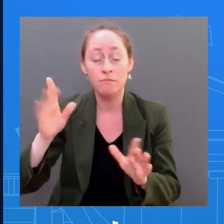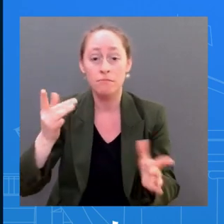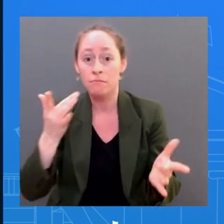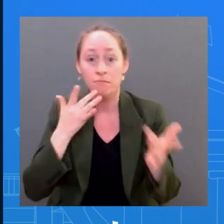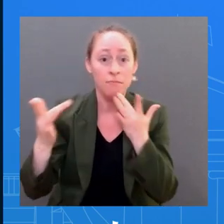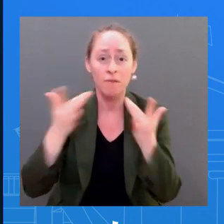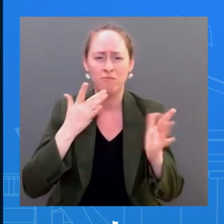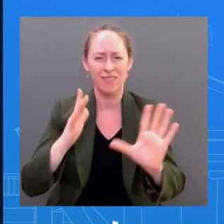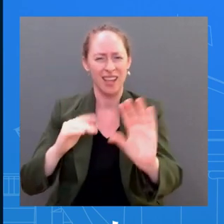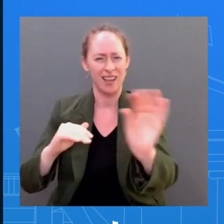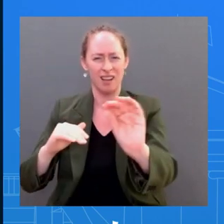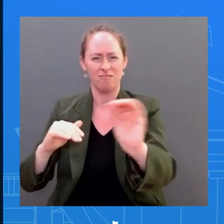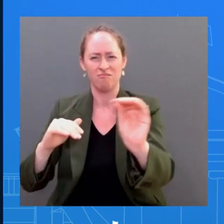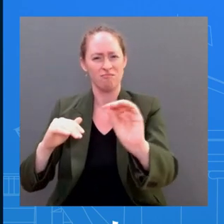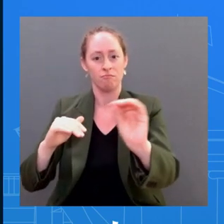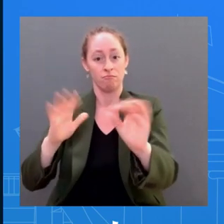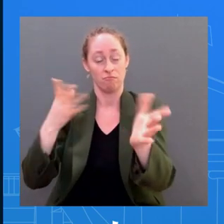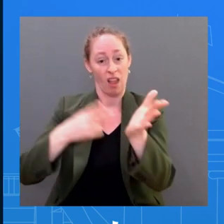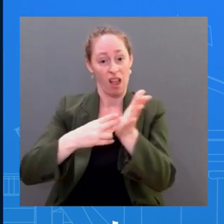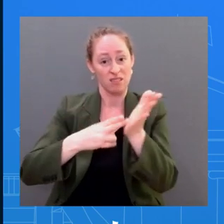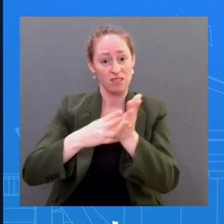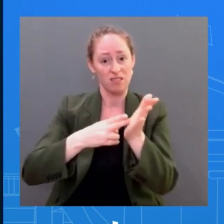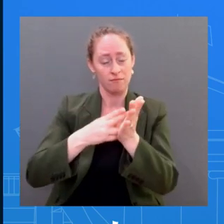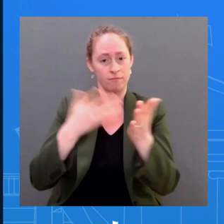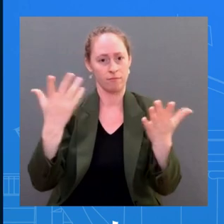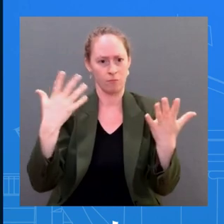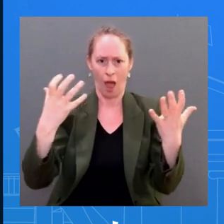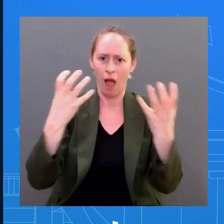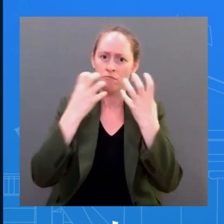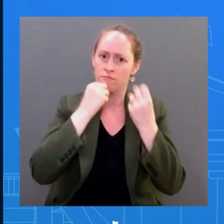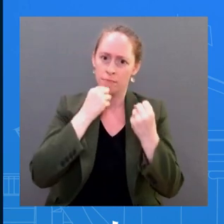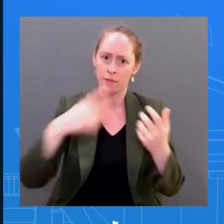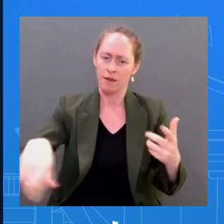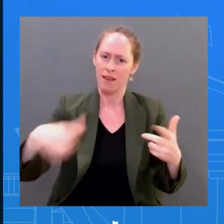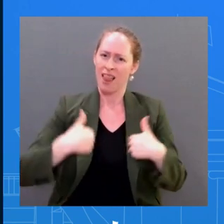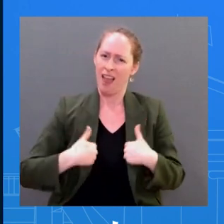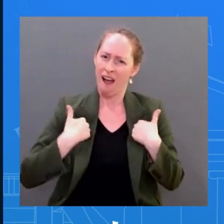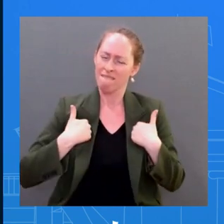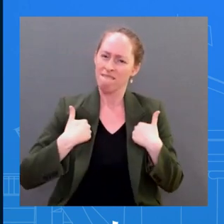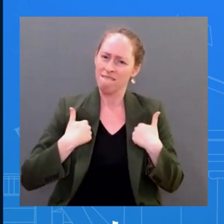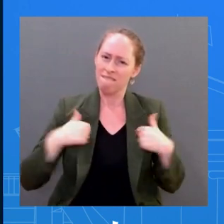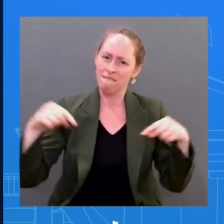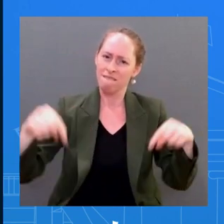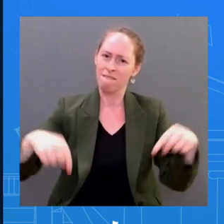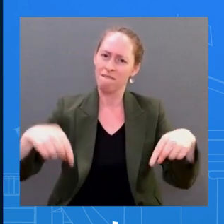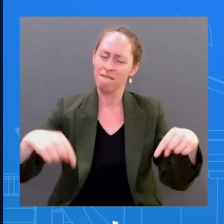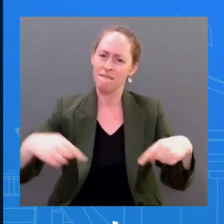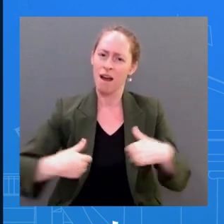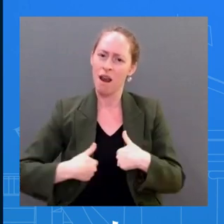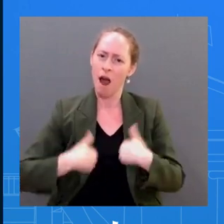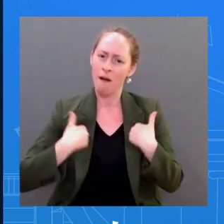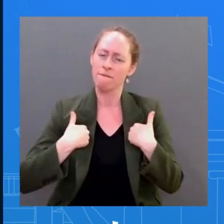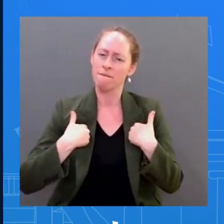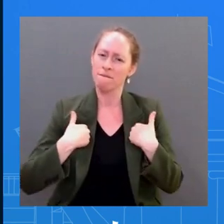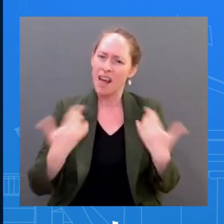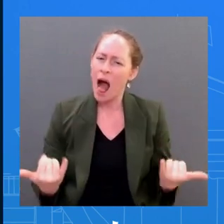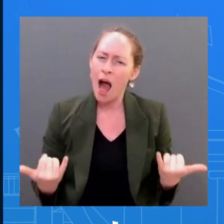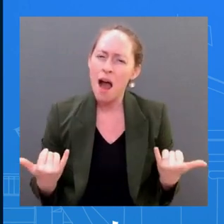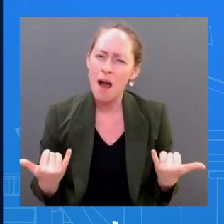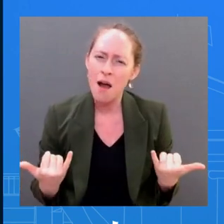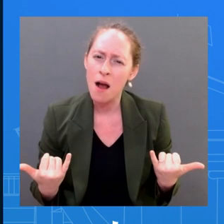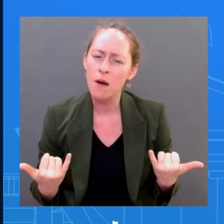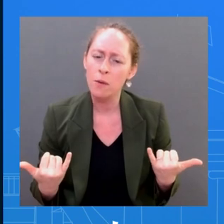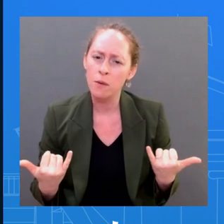problem on our hands? Because we got a chance right now to reach for and to grasp a higher ground